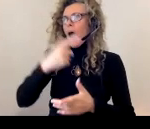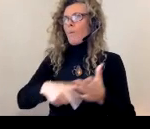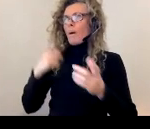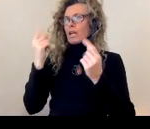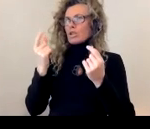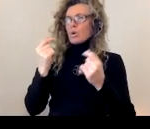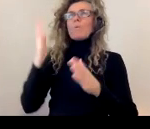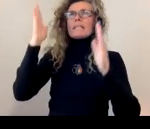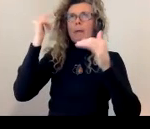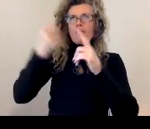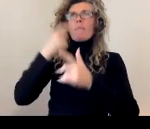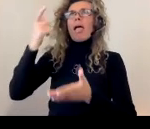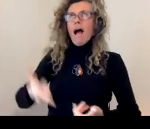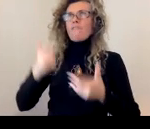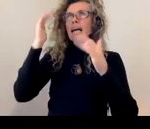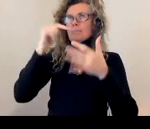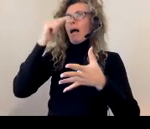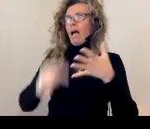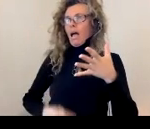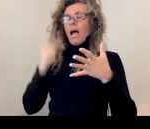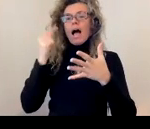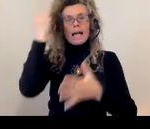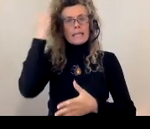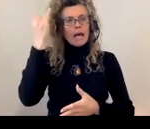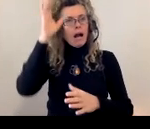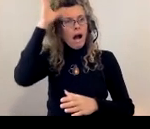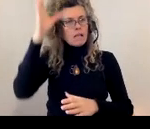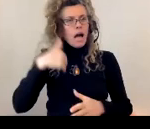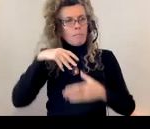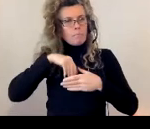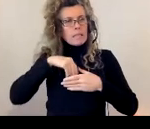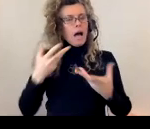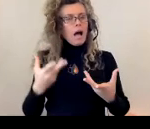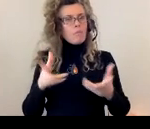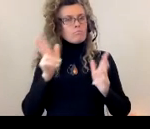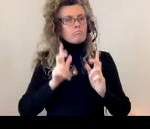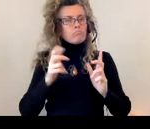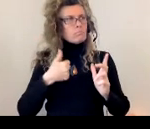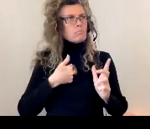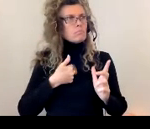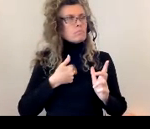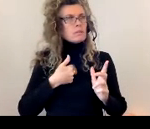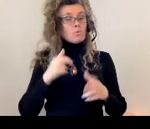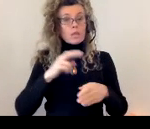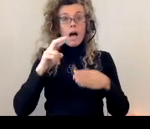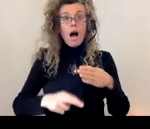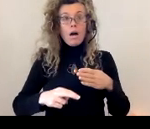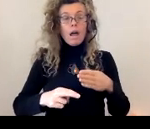expect out of life. And as a result, life becomes, for all of us,